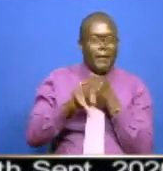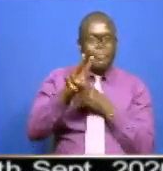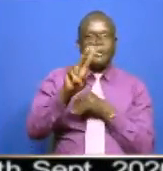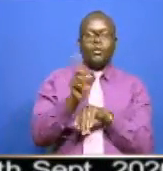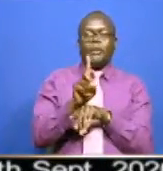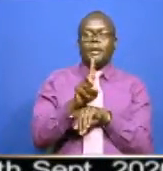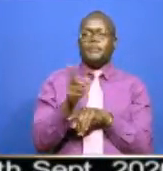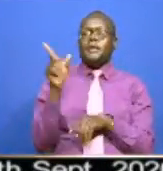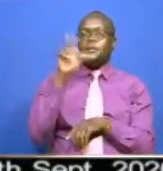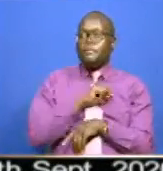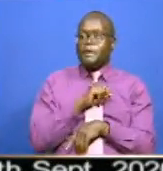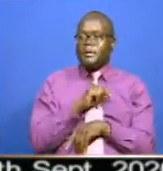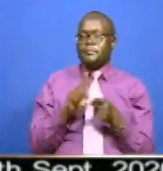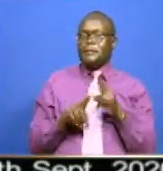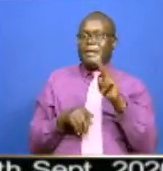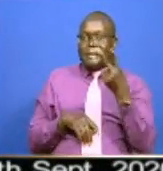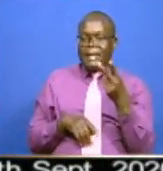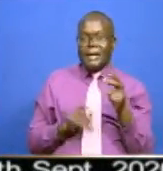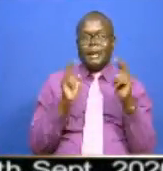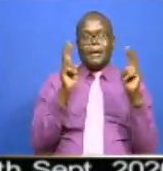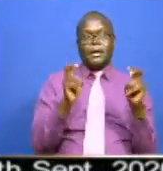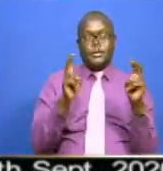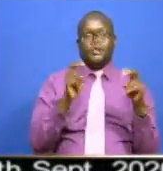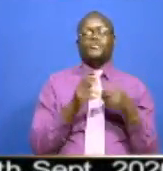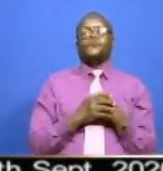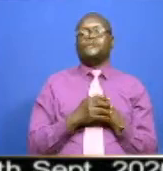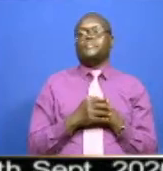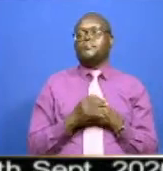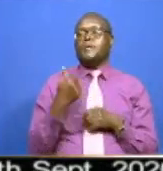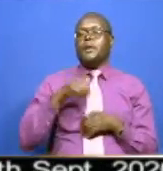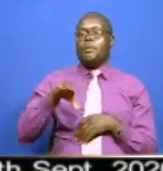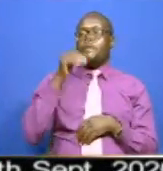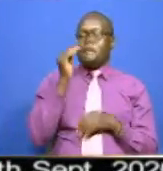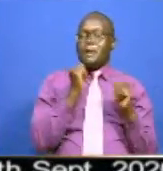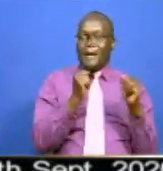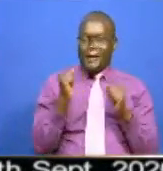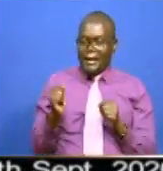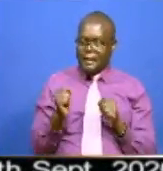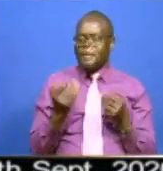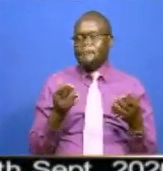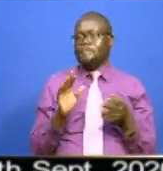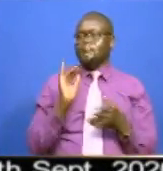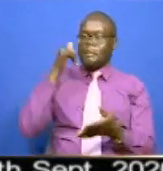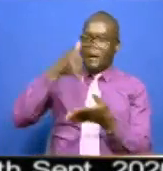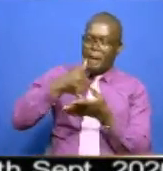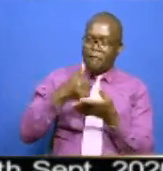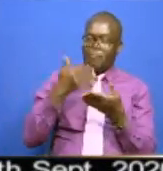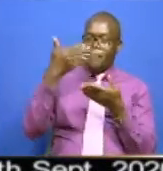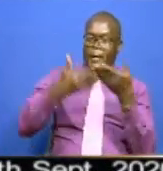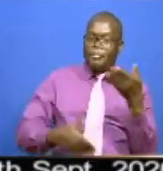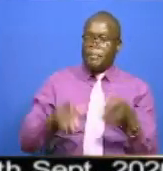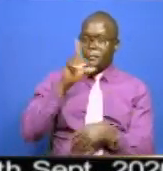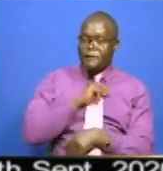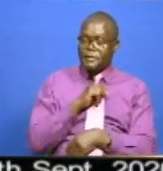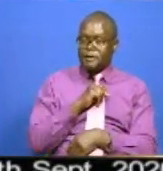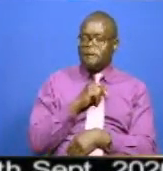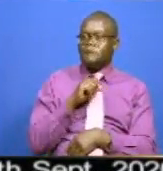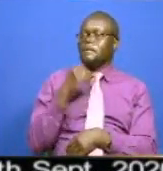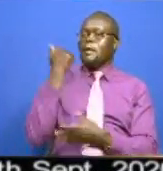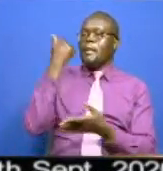up. The second issue, Mr. Speaker, that we found difficulty in, and it's captured in the report, is that this